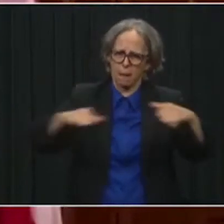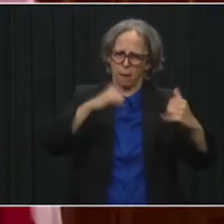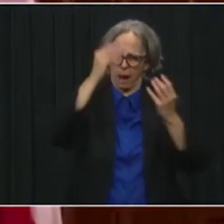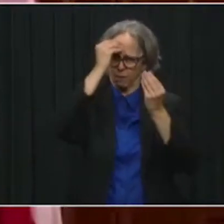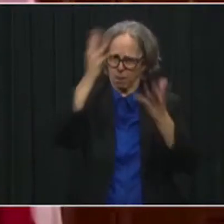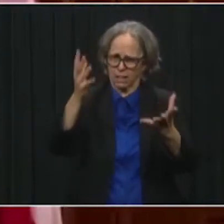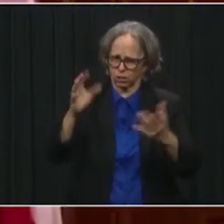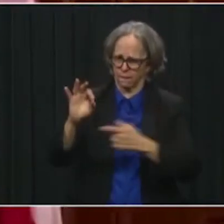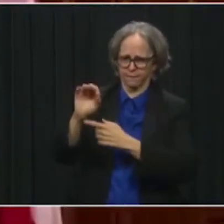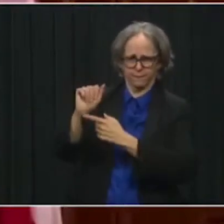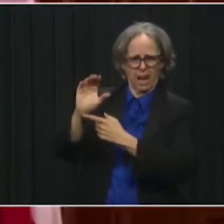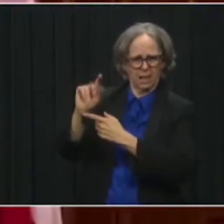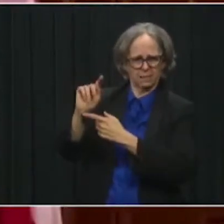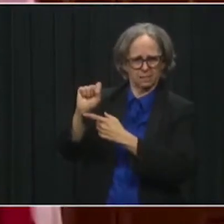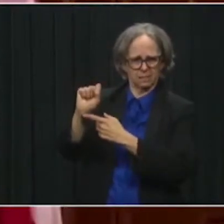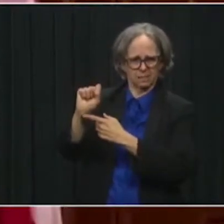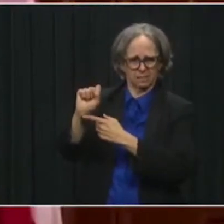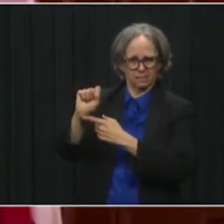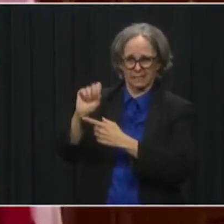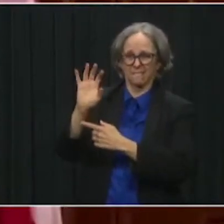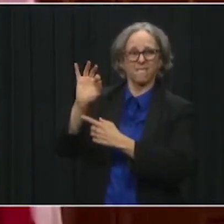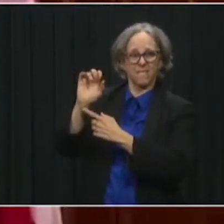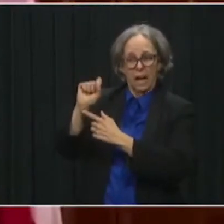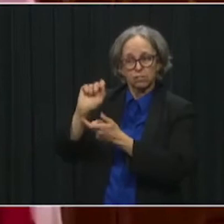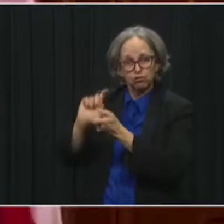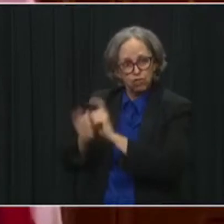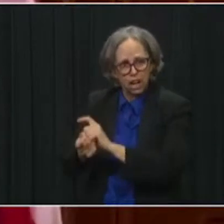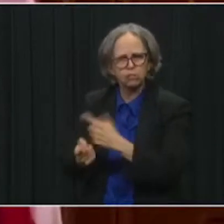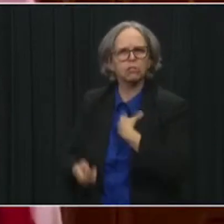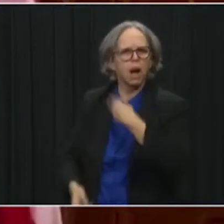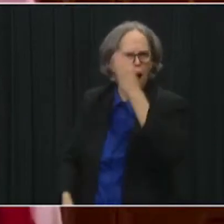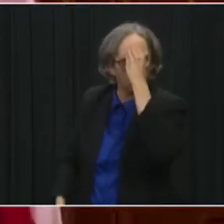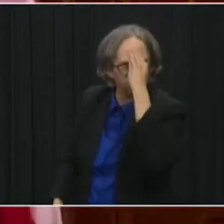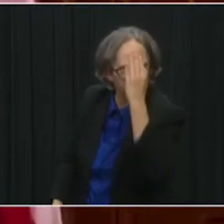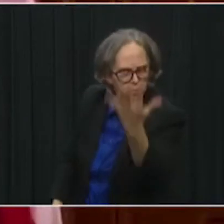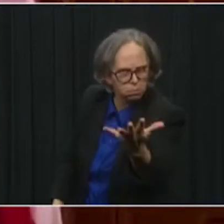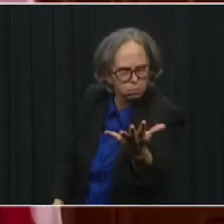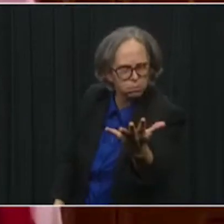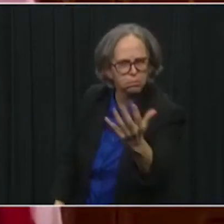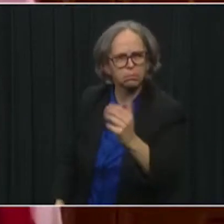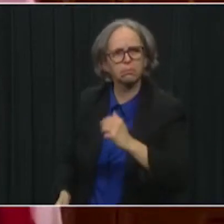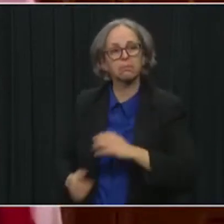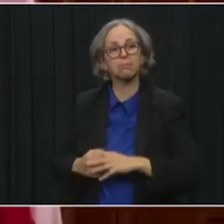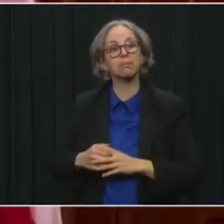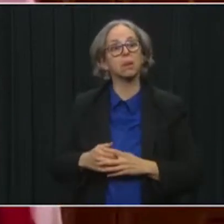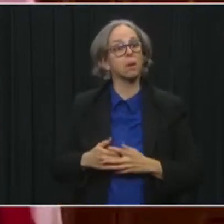in the meantime, everyone can always go to our webpage, and we'll continue to